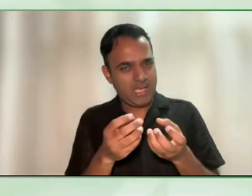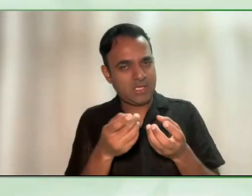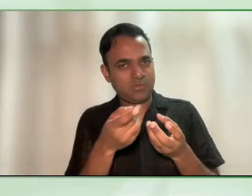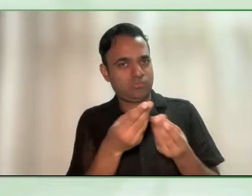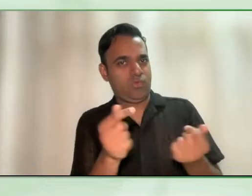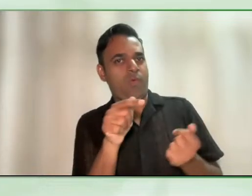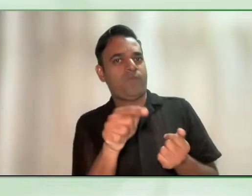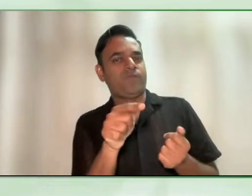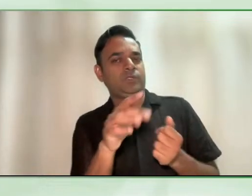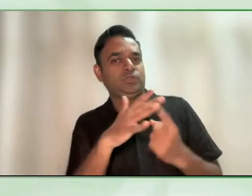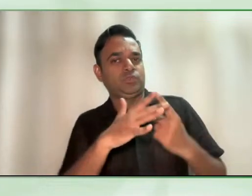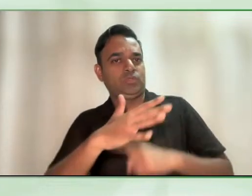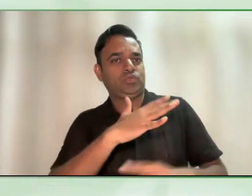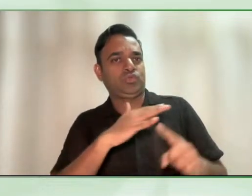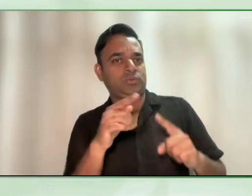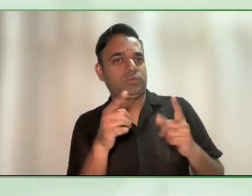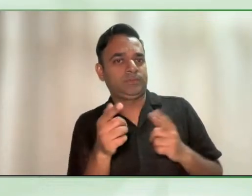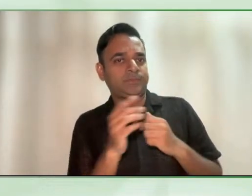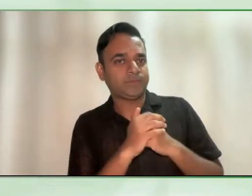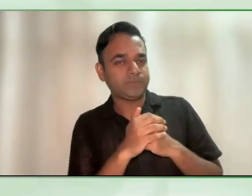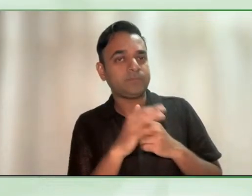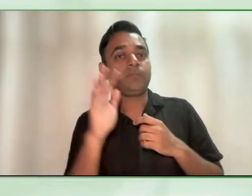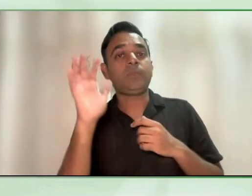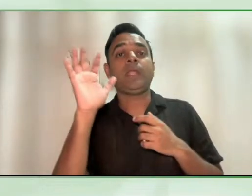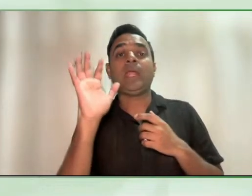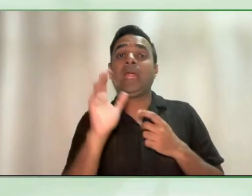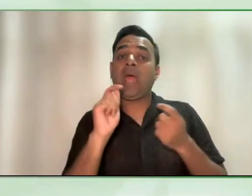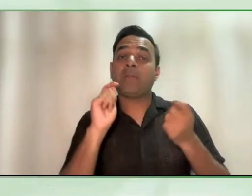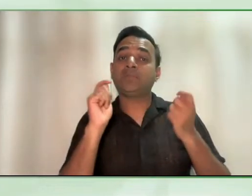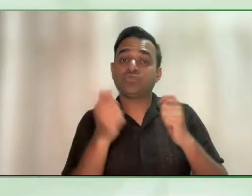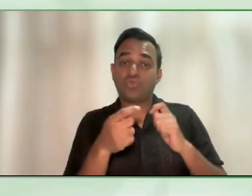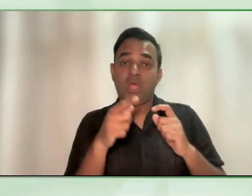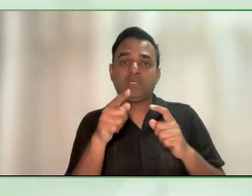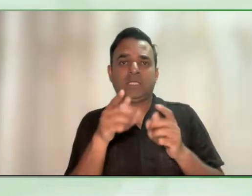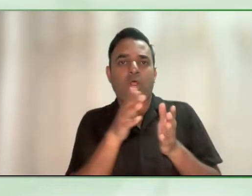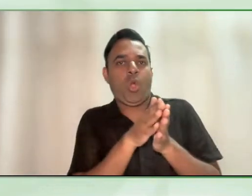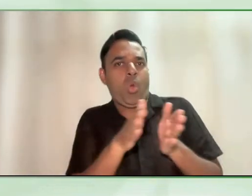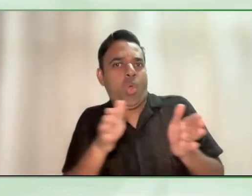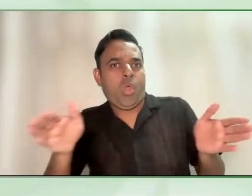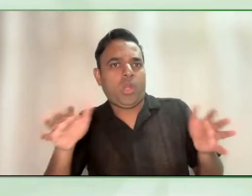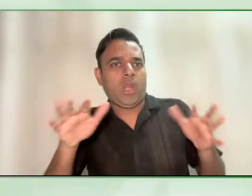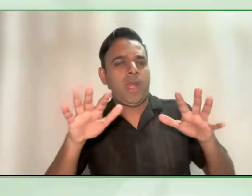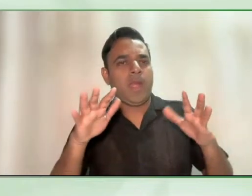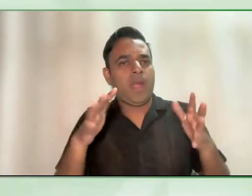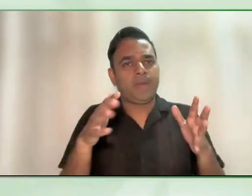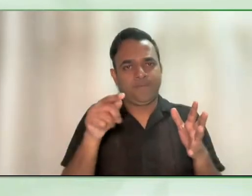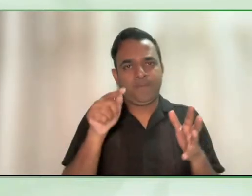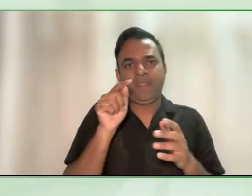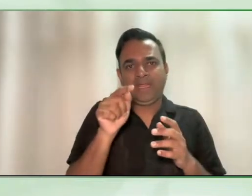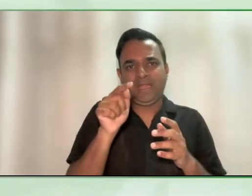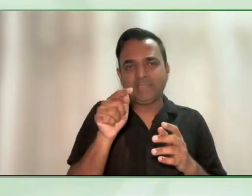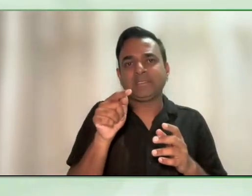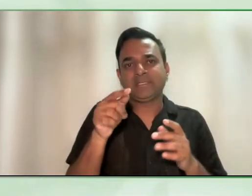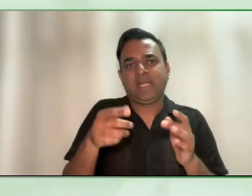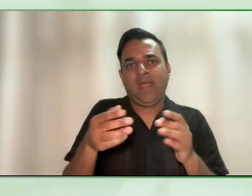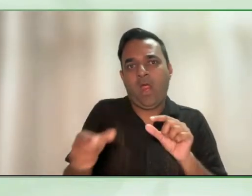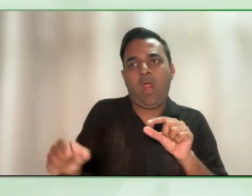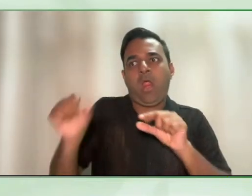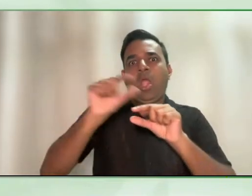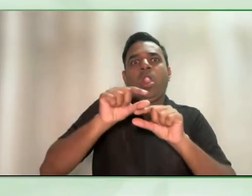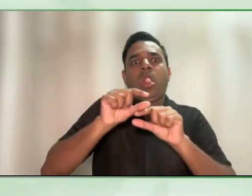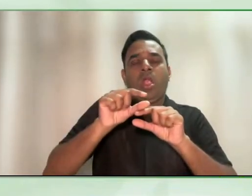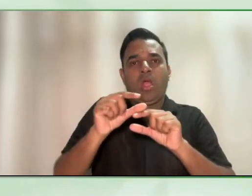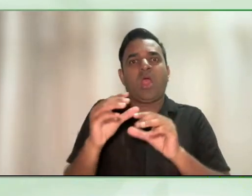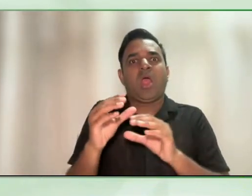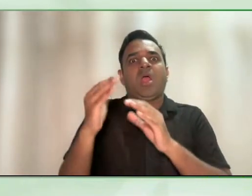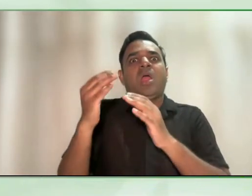we're operating on two levels. One is in the immediate response to crises, and the other is in